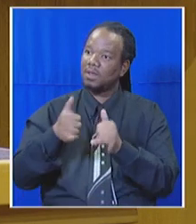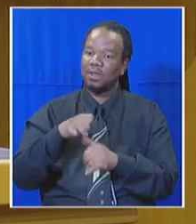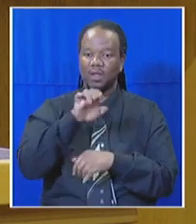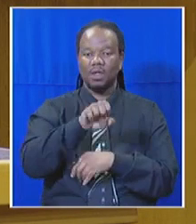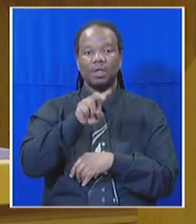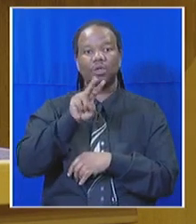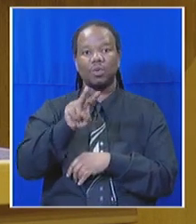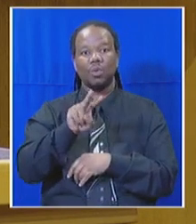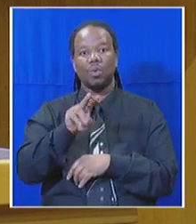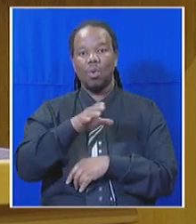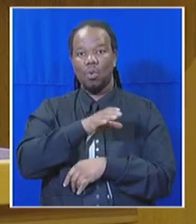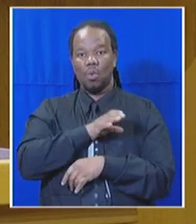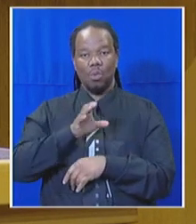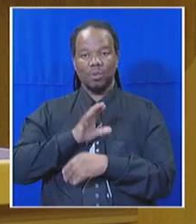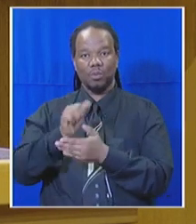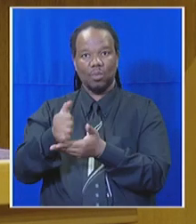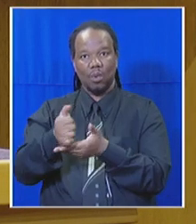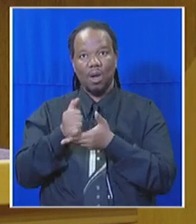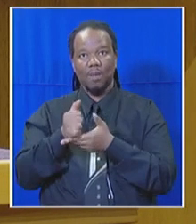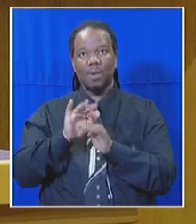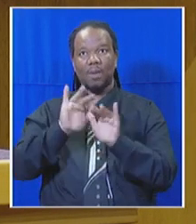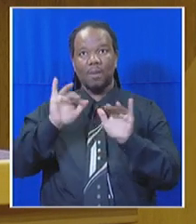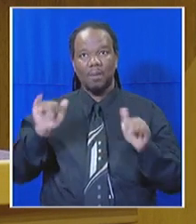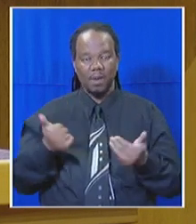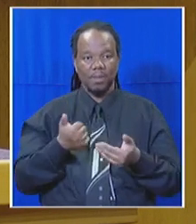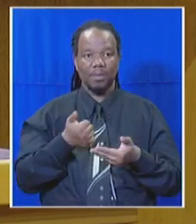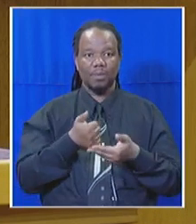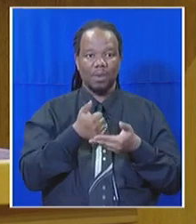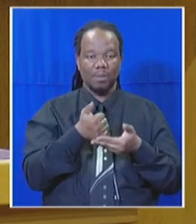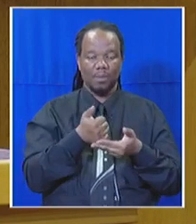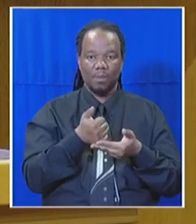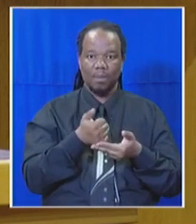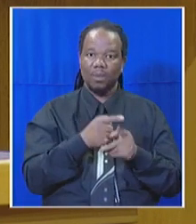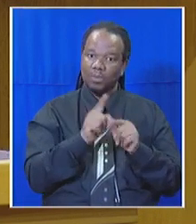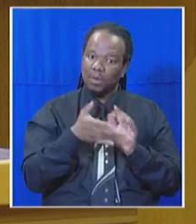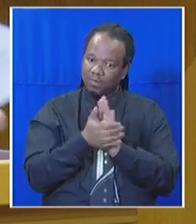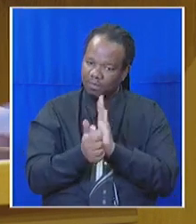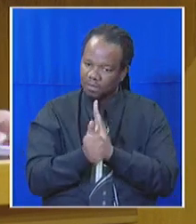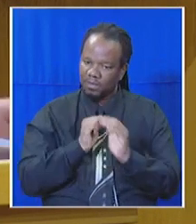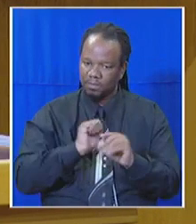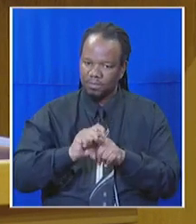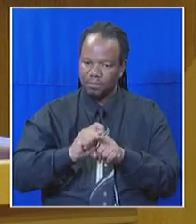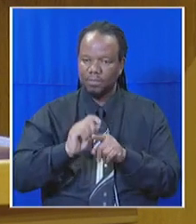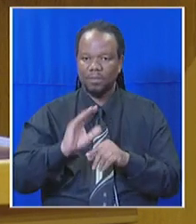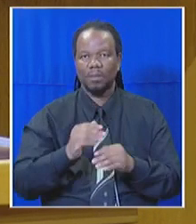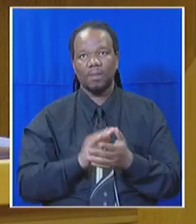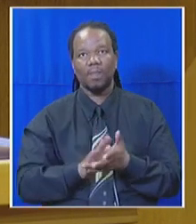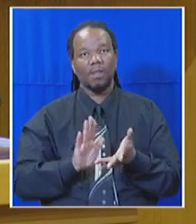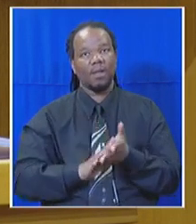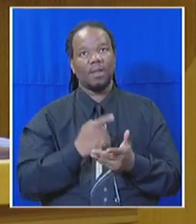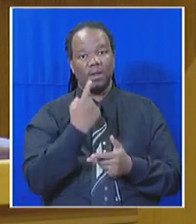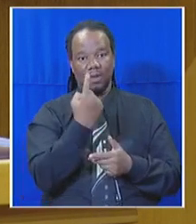Erasmus programs to help our 18 to 25-year-olds to acquire marketable skills and become either self-employed